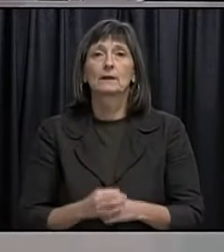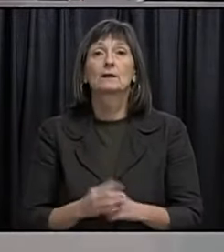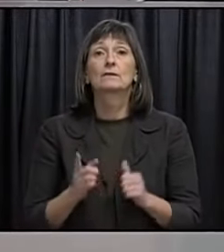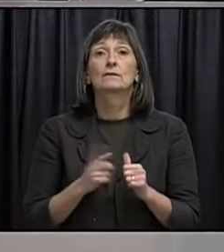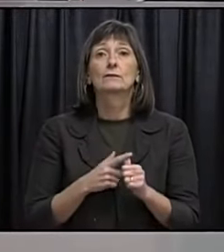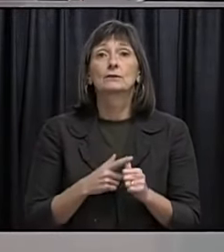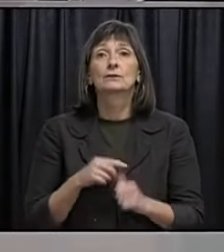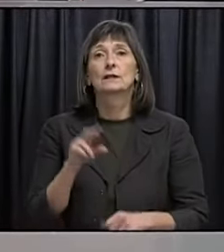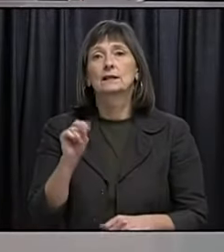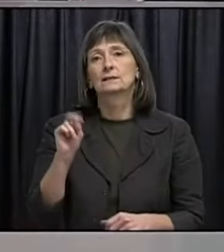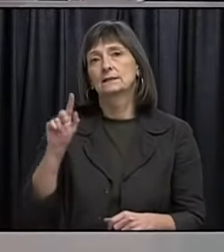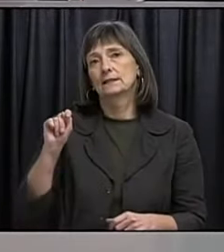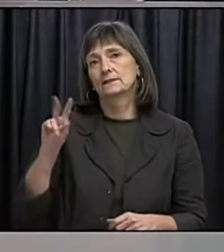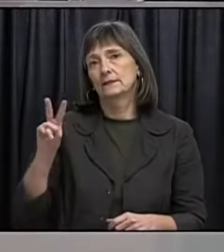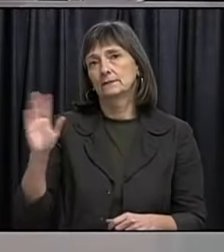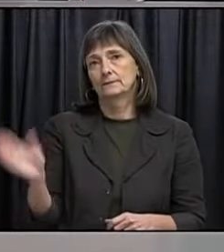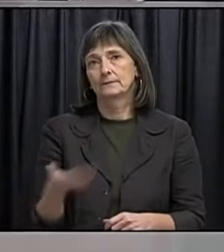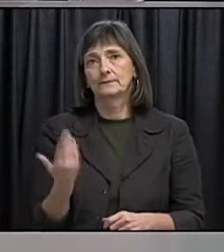Are from Kellyanne Roberts.